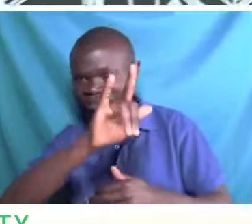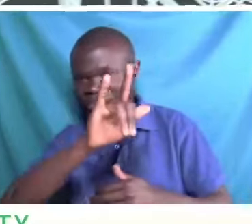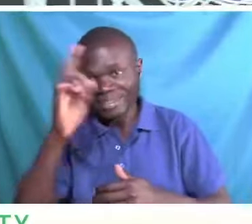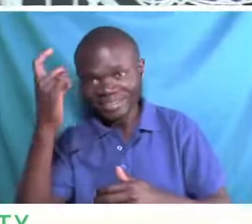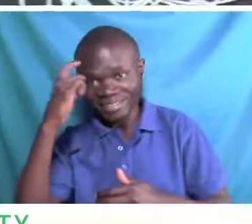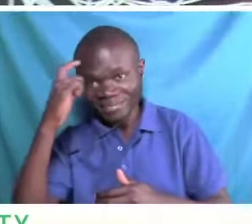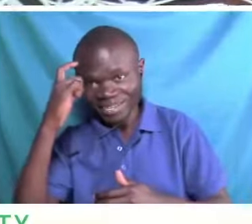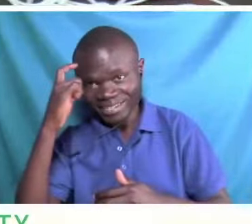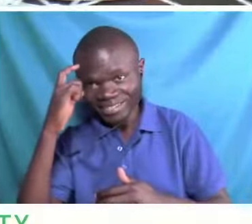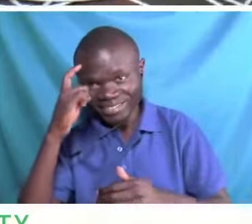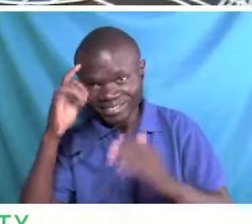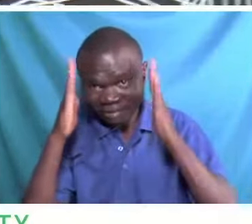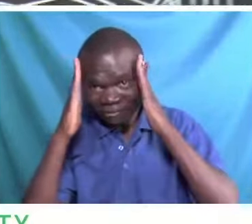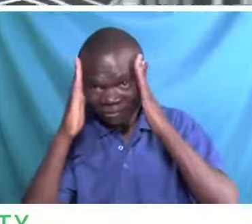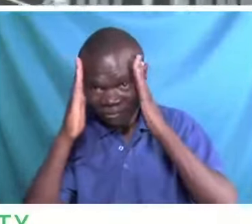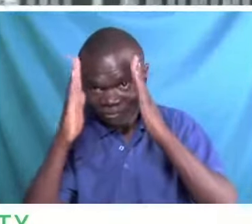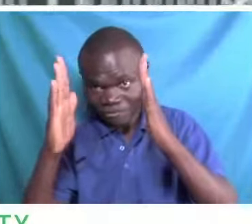set.